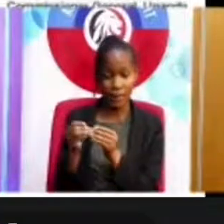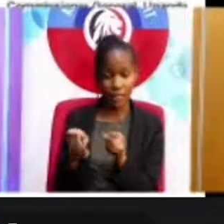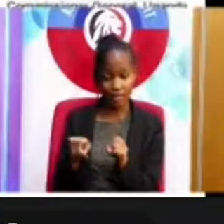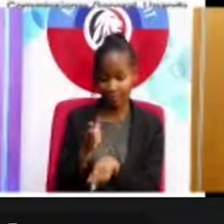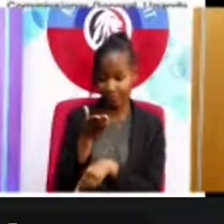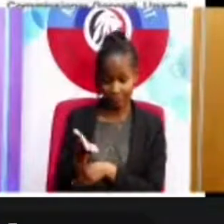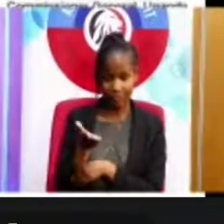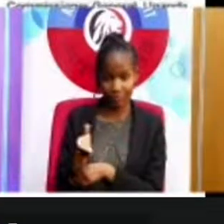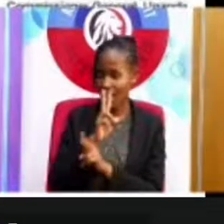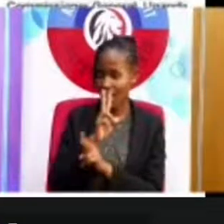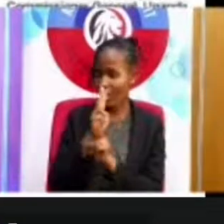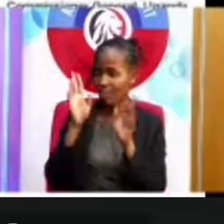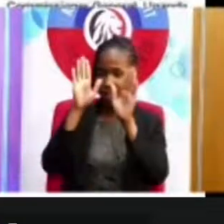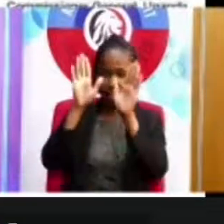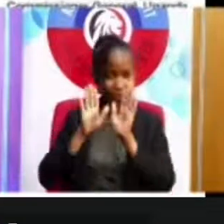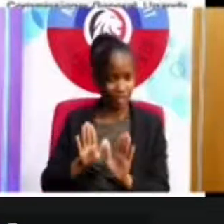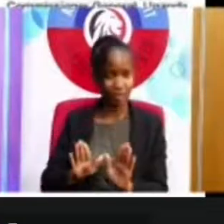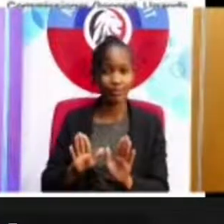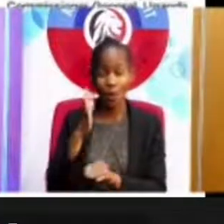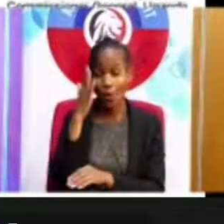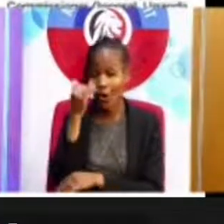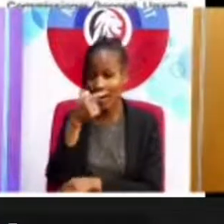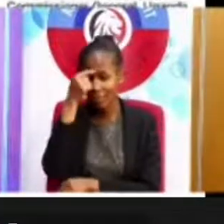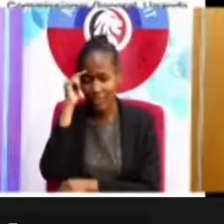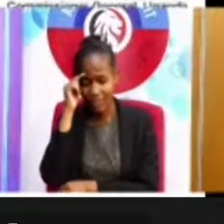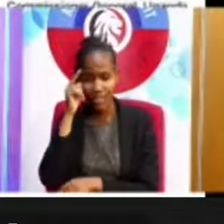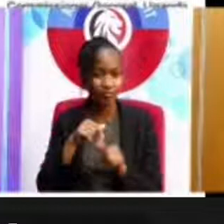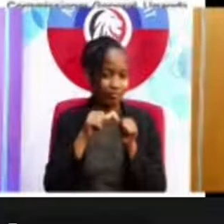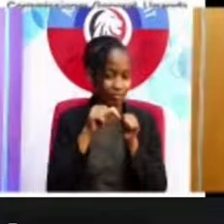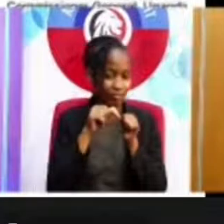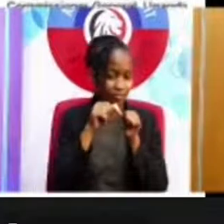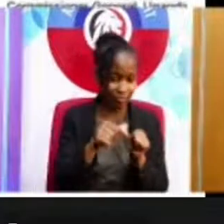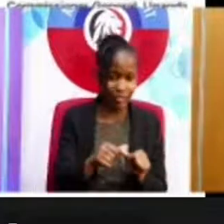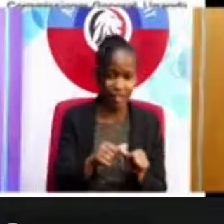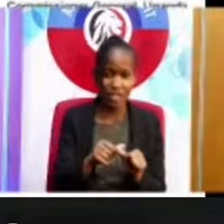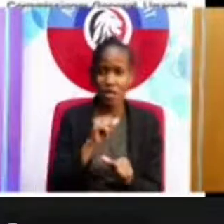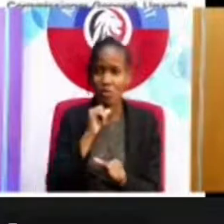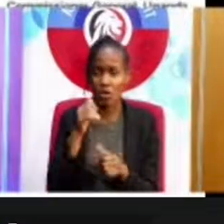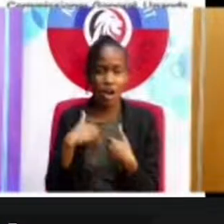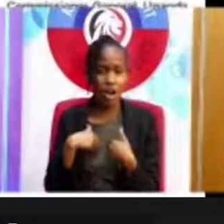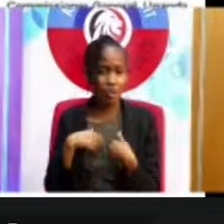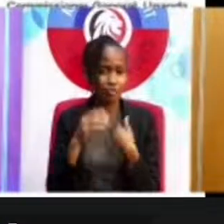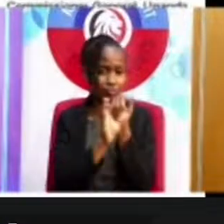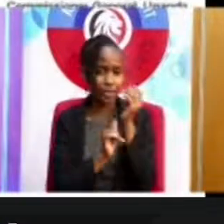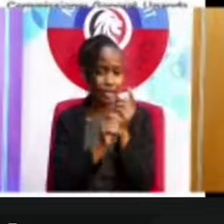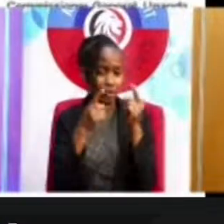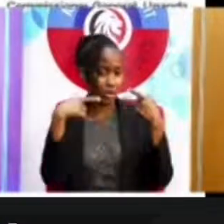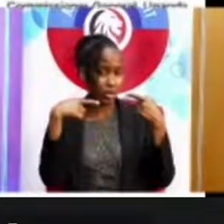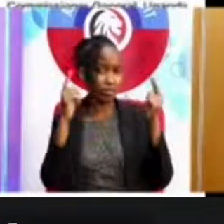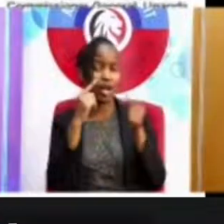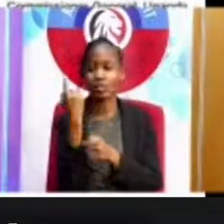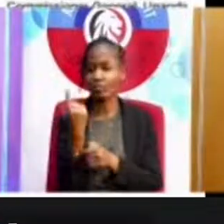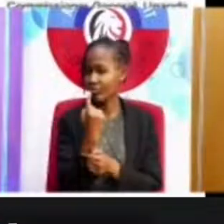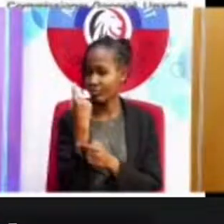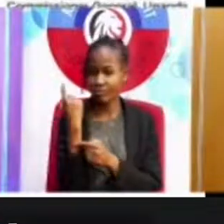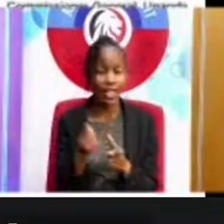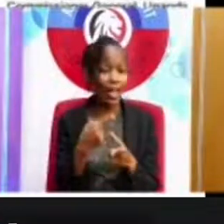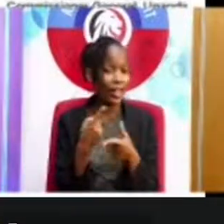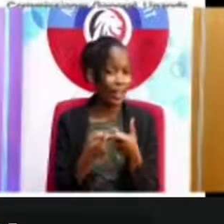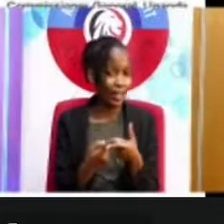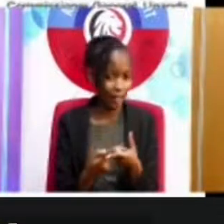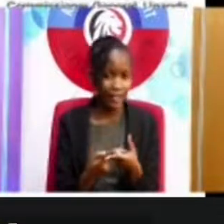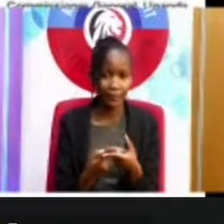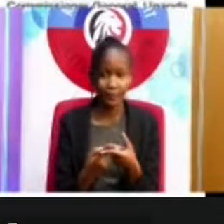critical, because going forward, there is no country that will succeed alone. Therefore, the story to